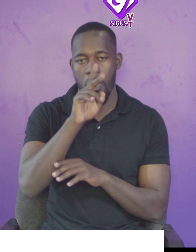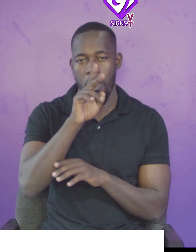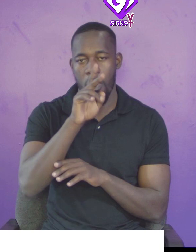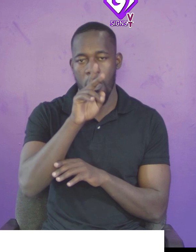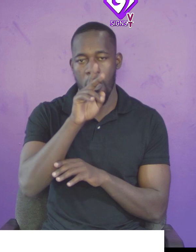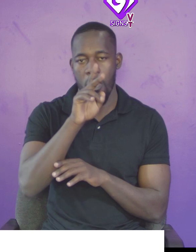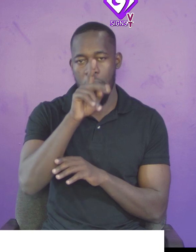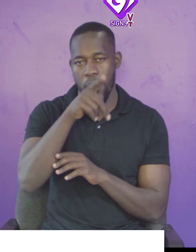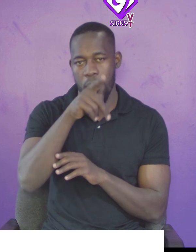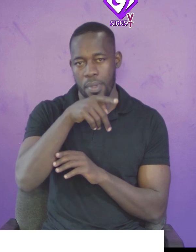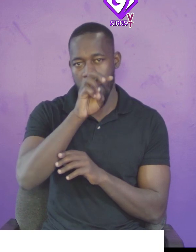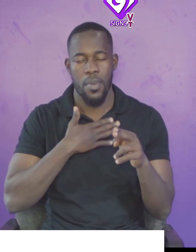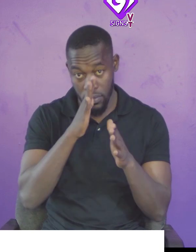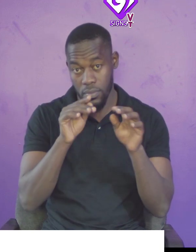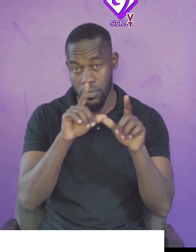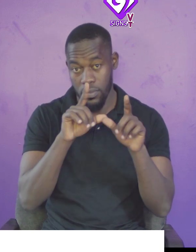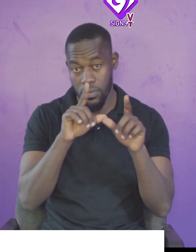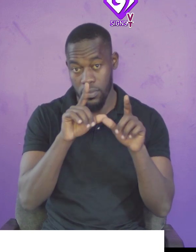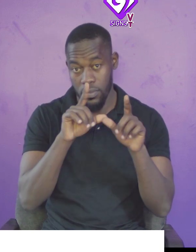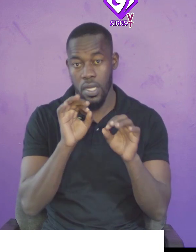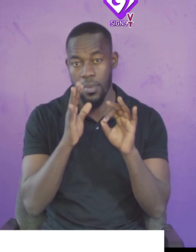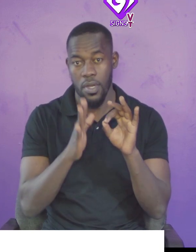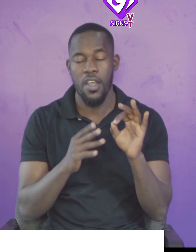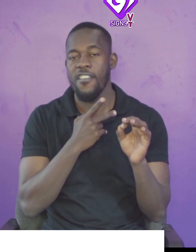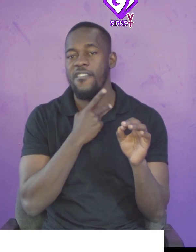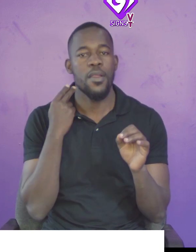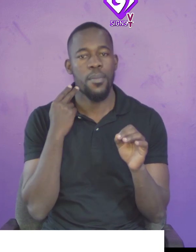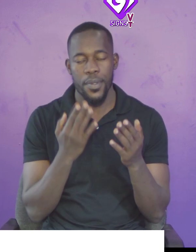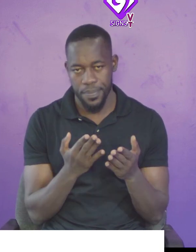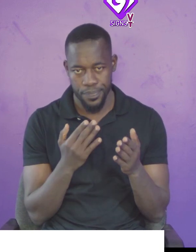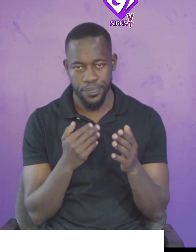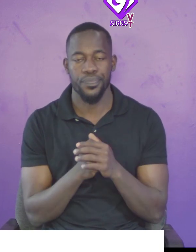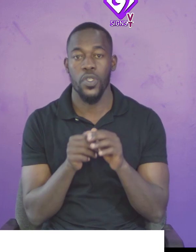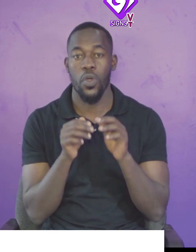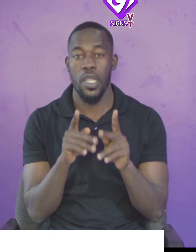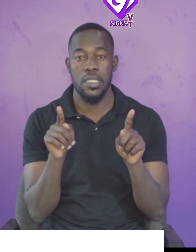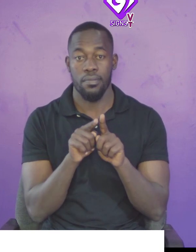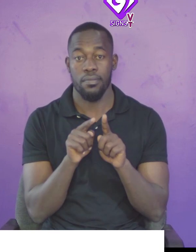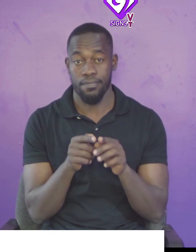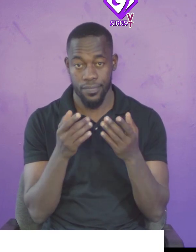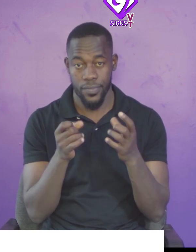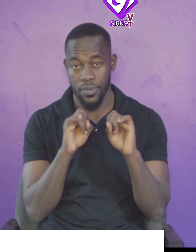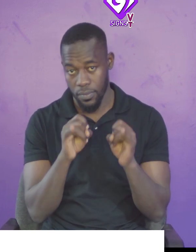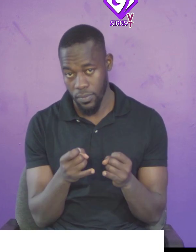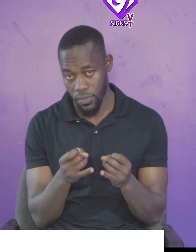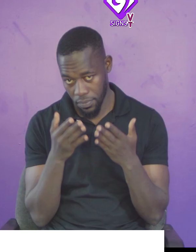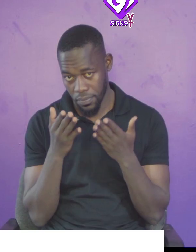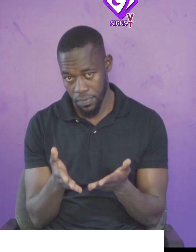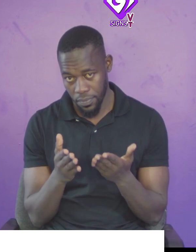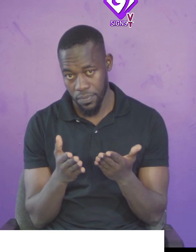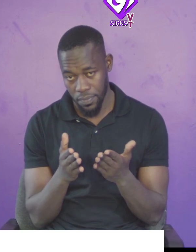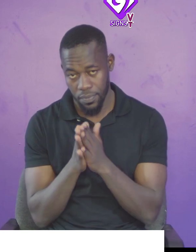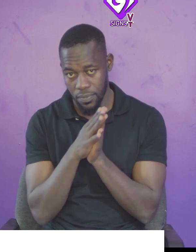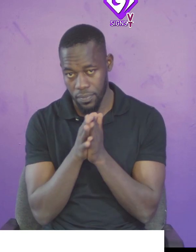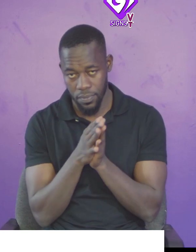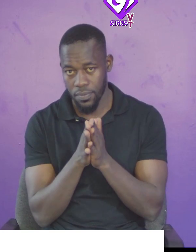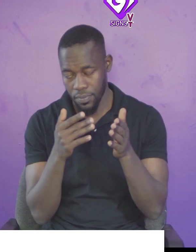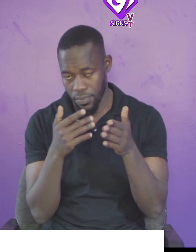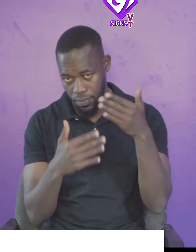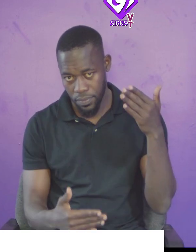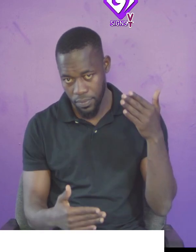name is Chris Mololo. Our sign language interpreter is Philip Omondi, and here are the stories for the